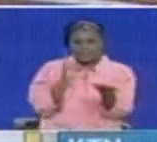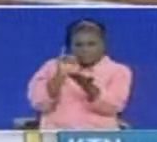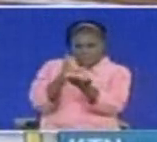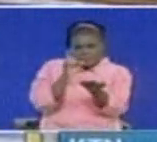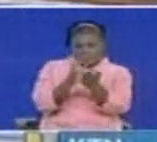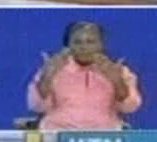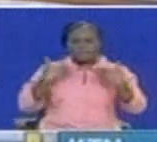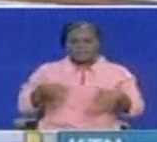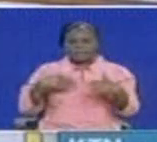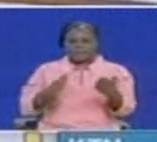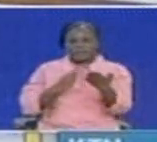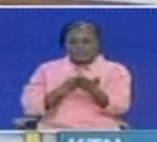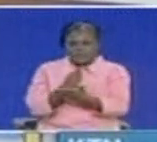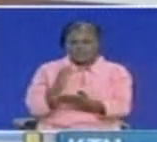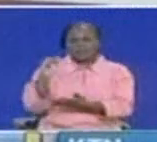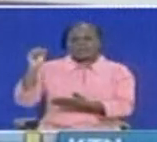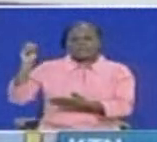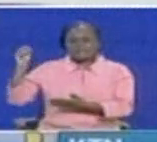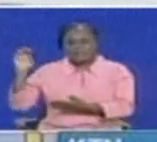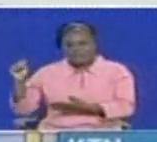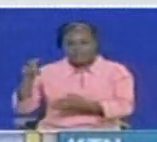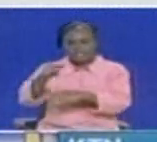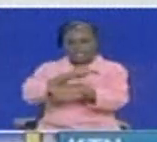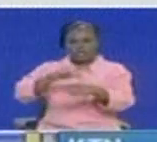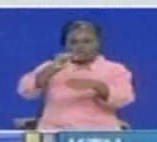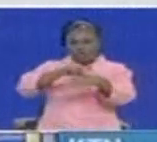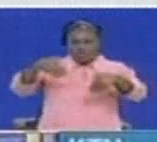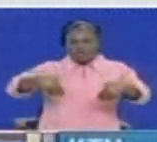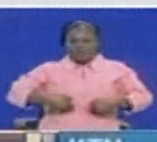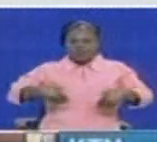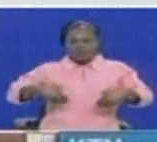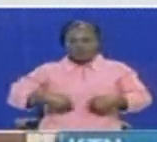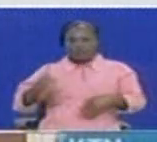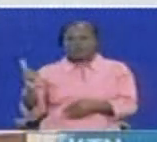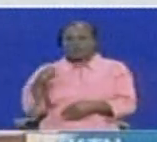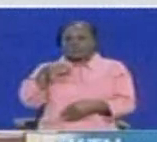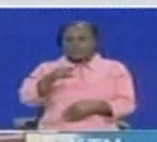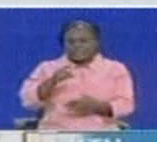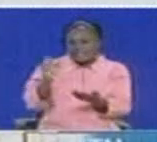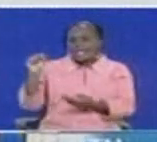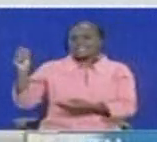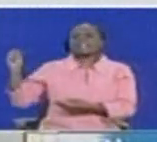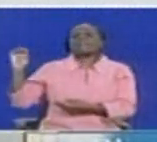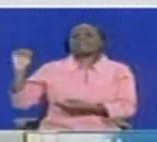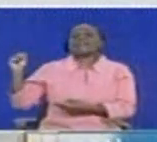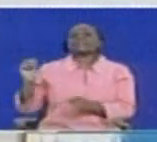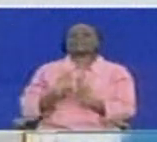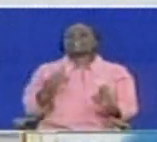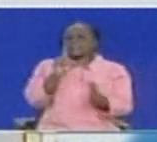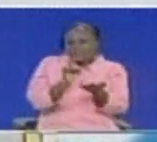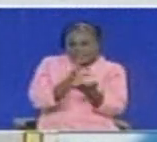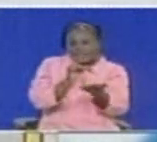Kiplimo Rugut, who's the former Director General of the National Youth Service, by text message, of course, in